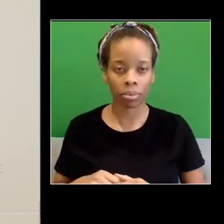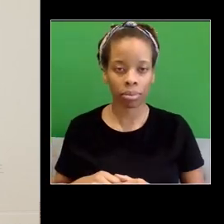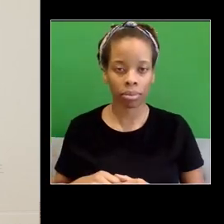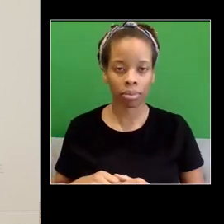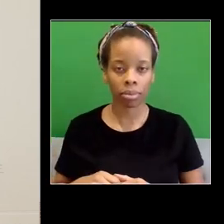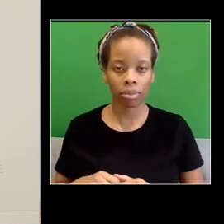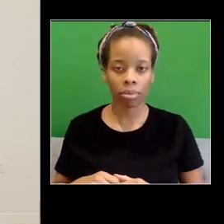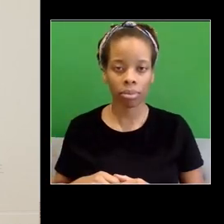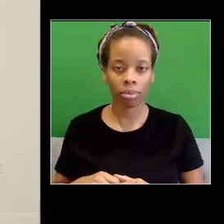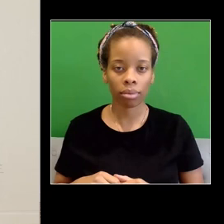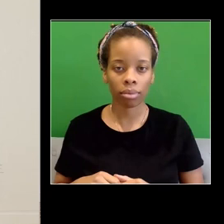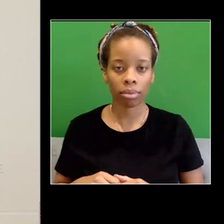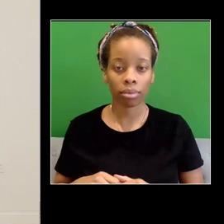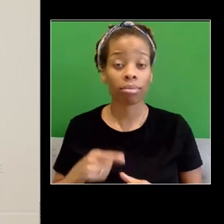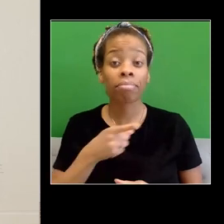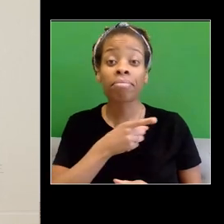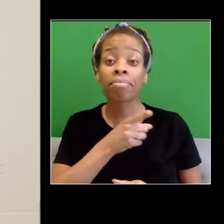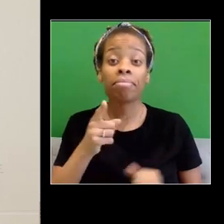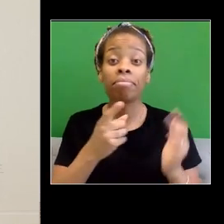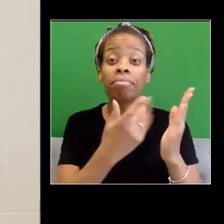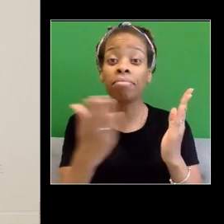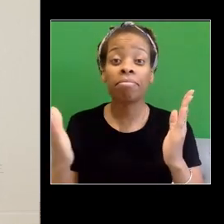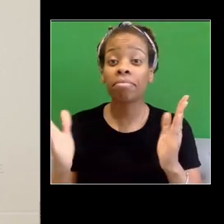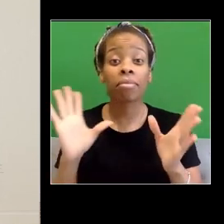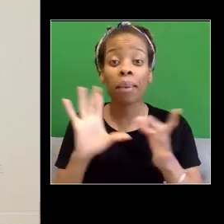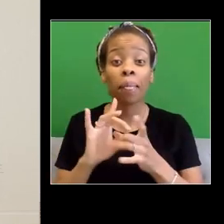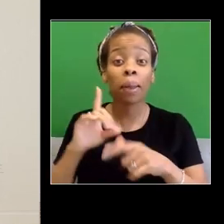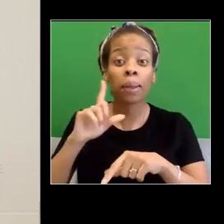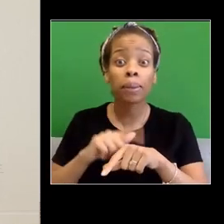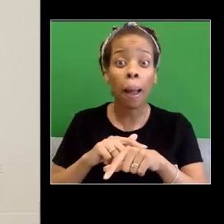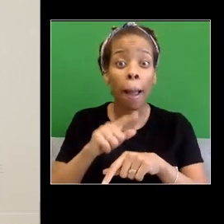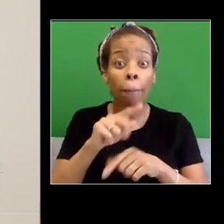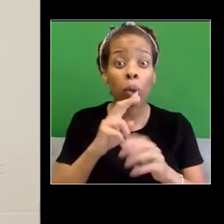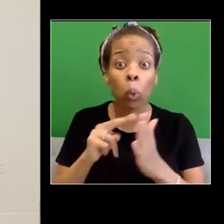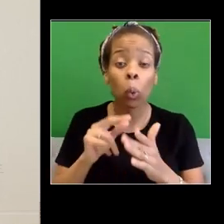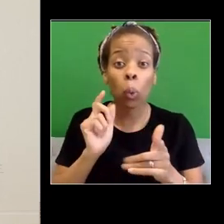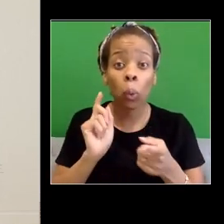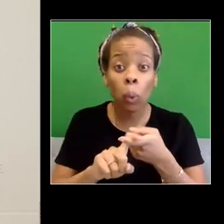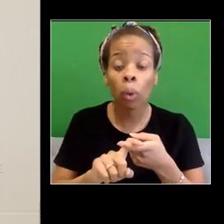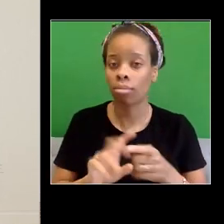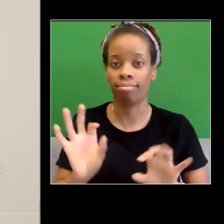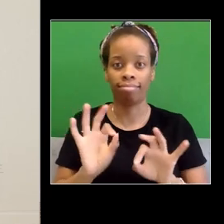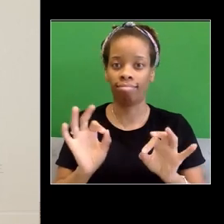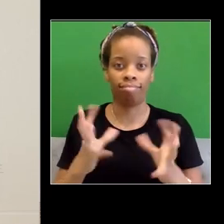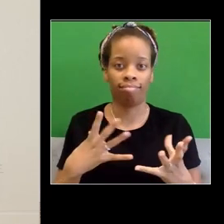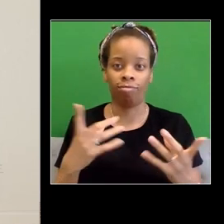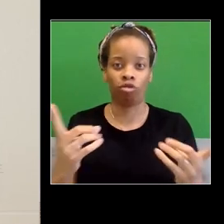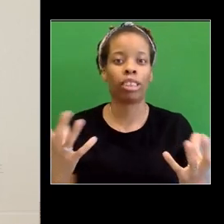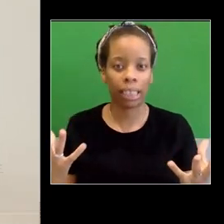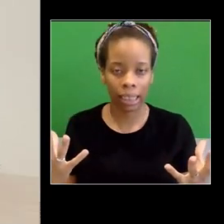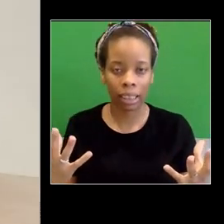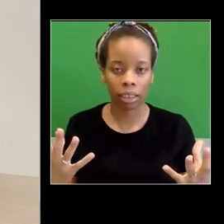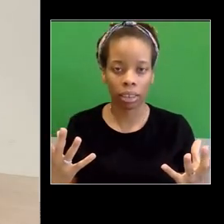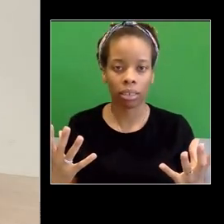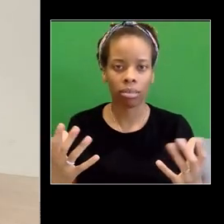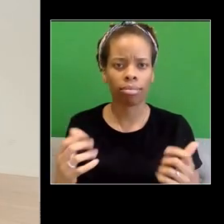not tie itself to chronology. The way to see through what have been some of the linear